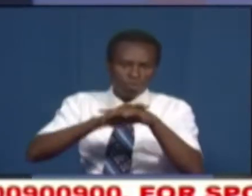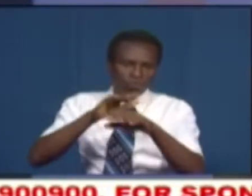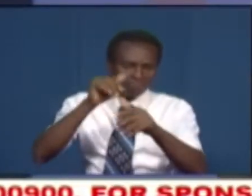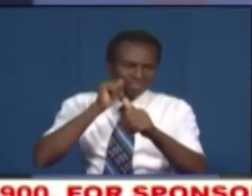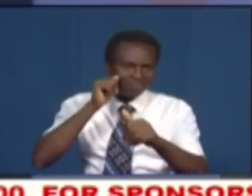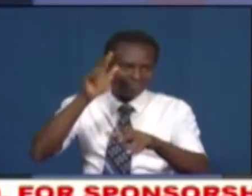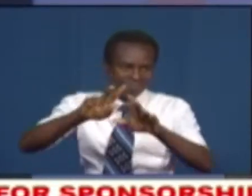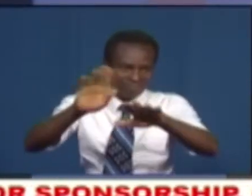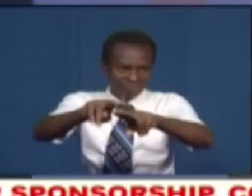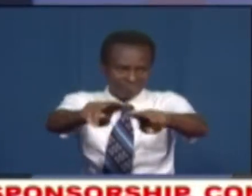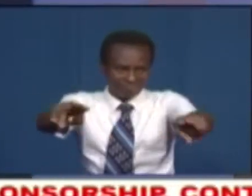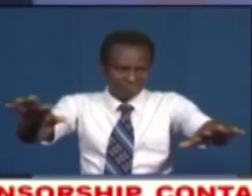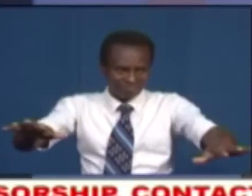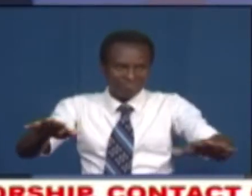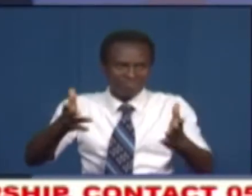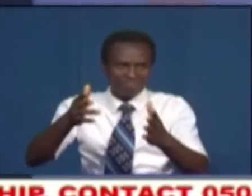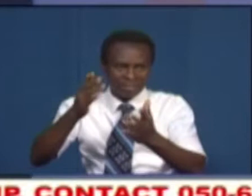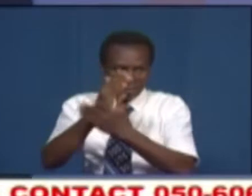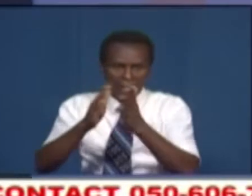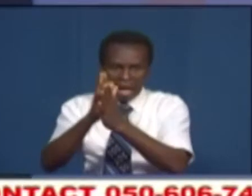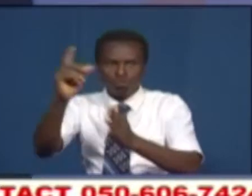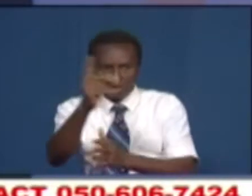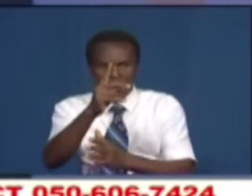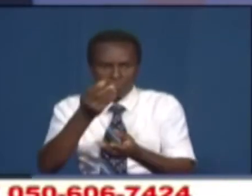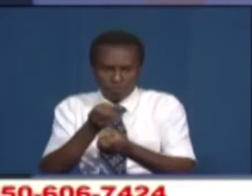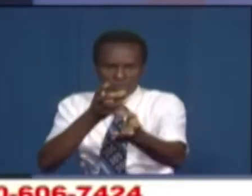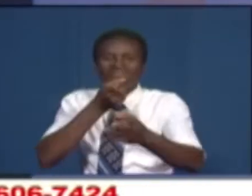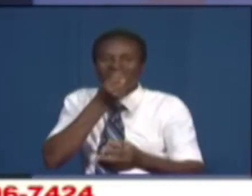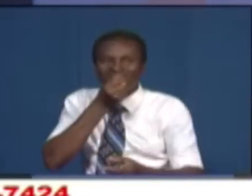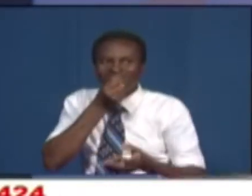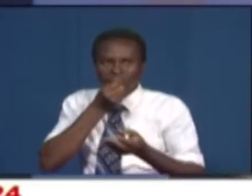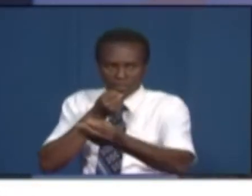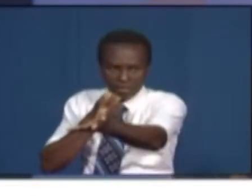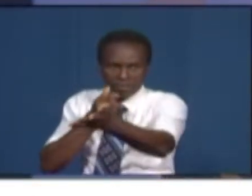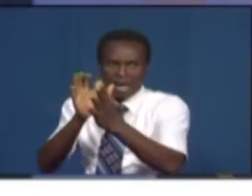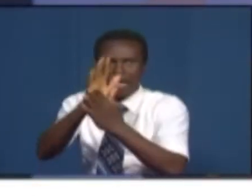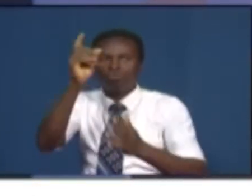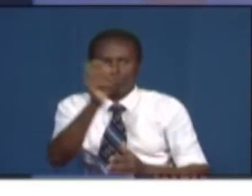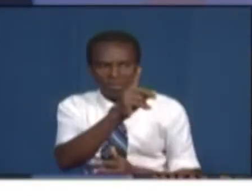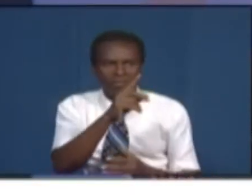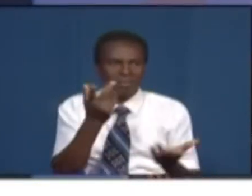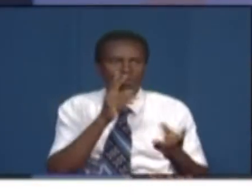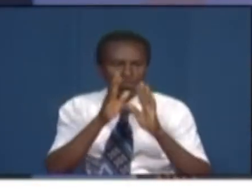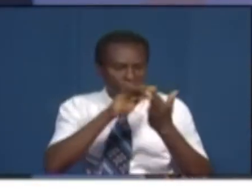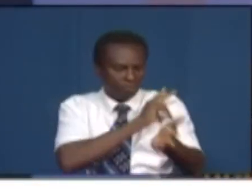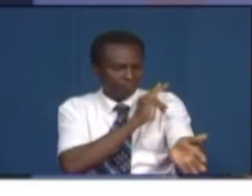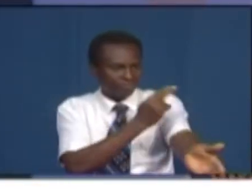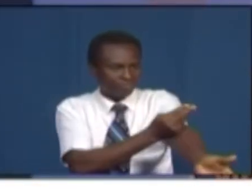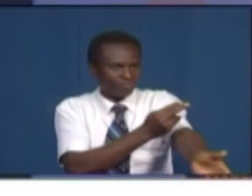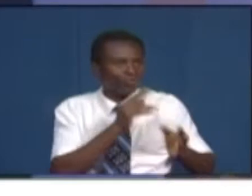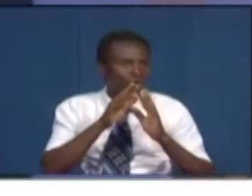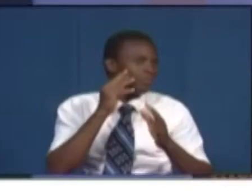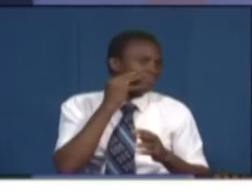girls' health. Very, very important. And if you haven't thought about some of the things, you know, the nutrition, the menstrual hygiene,